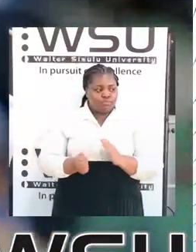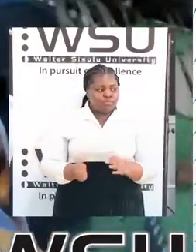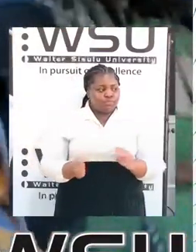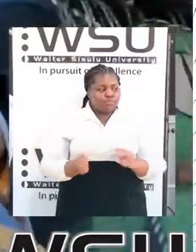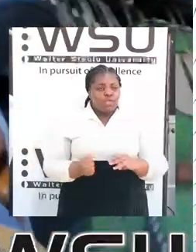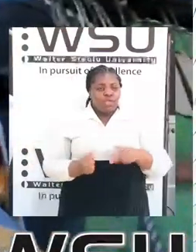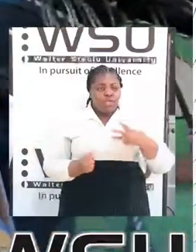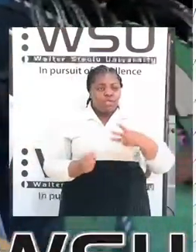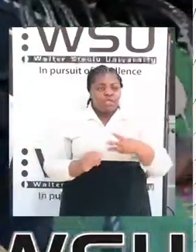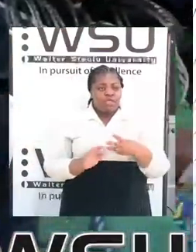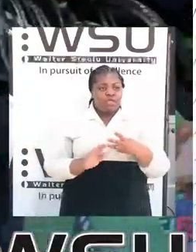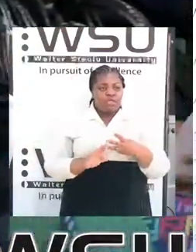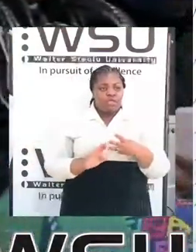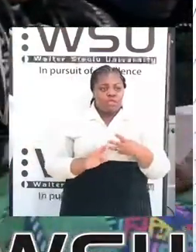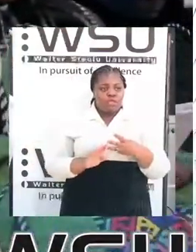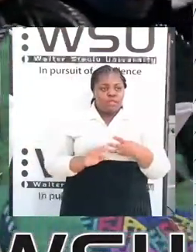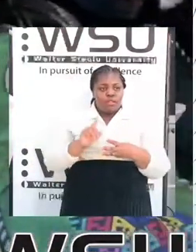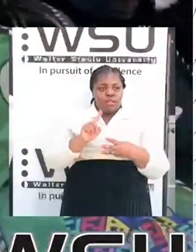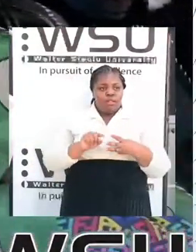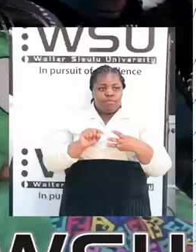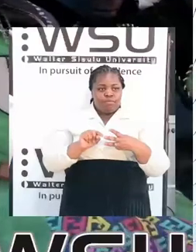third is an exclamation mark.